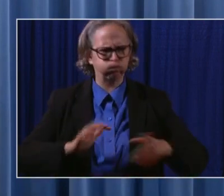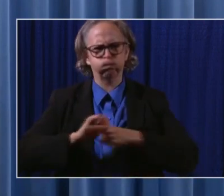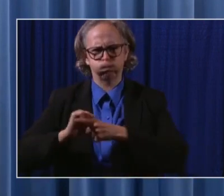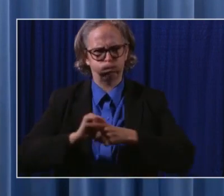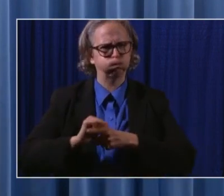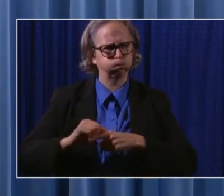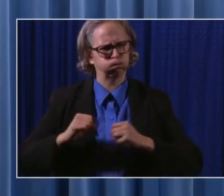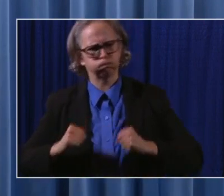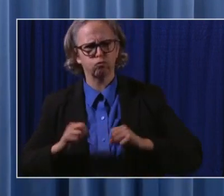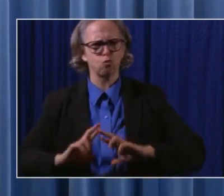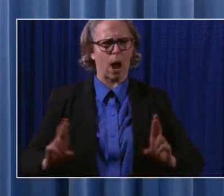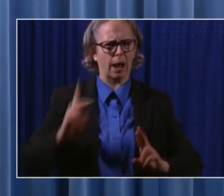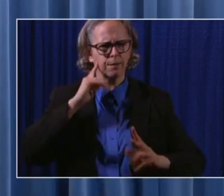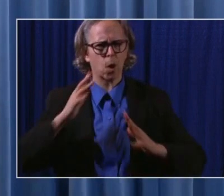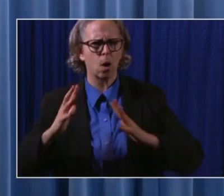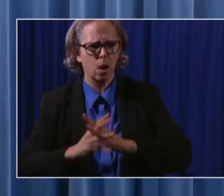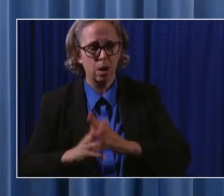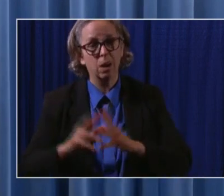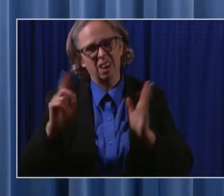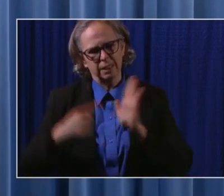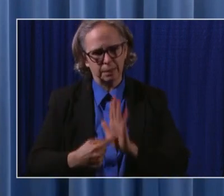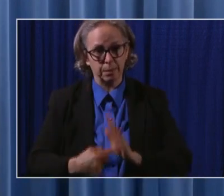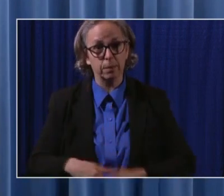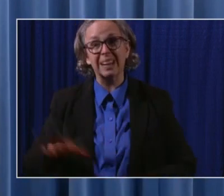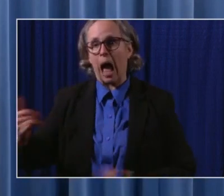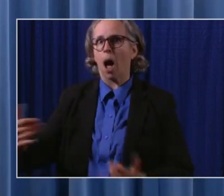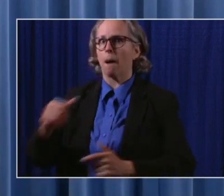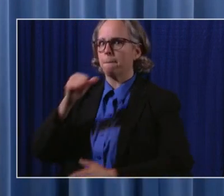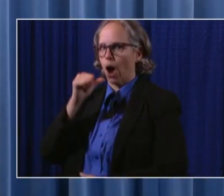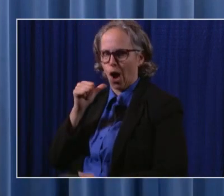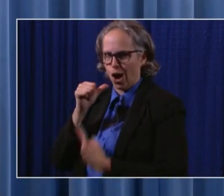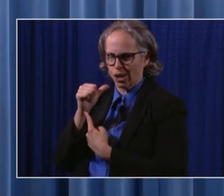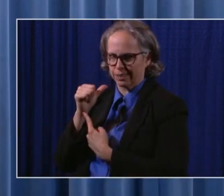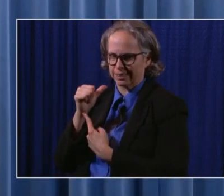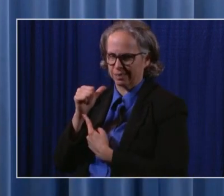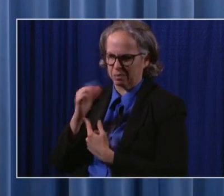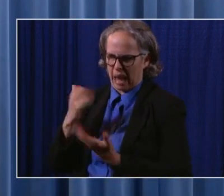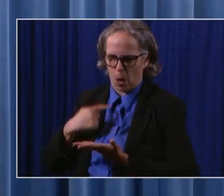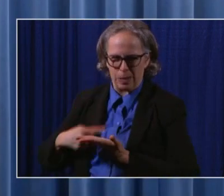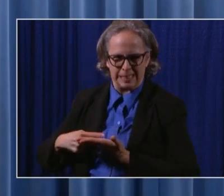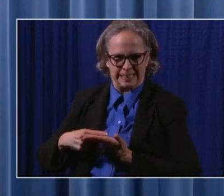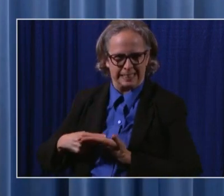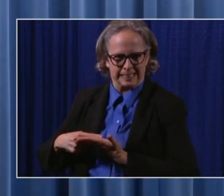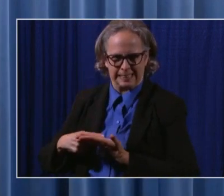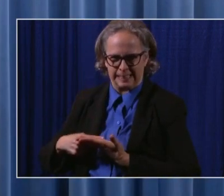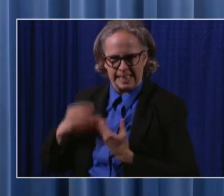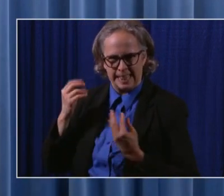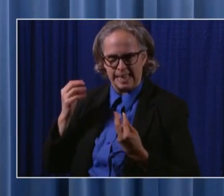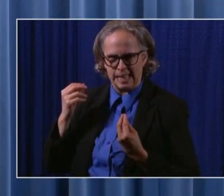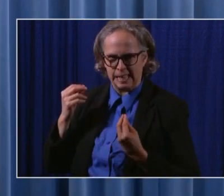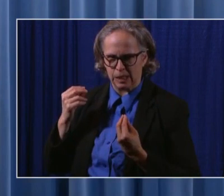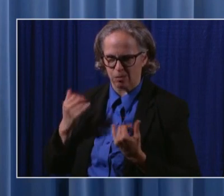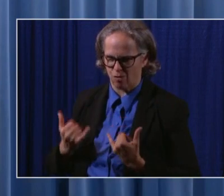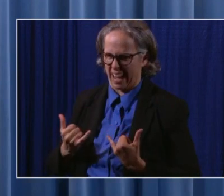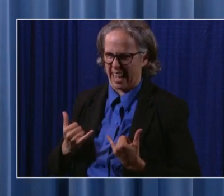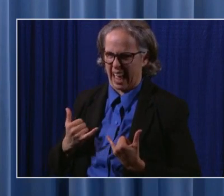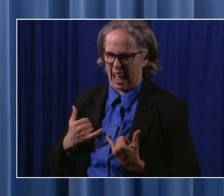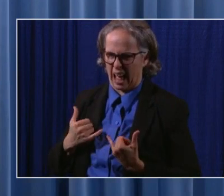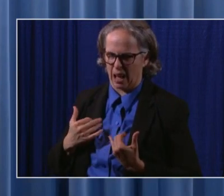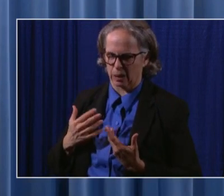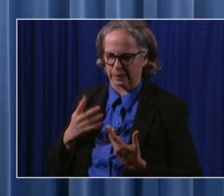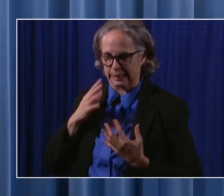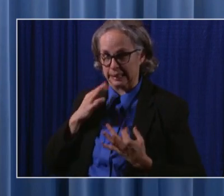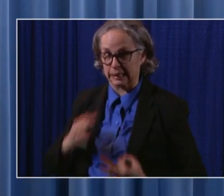bars, we are in the process of doing a deep dive on that. Frankly, what we're looking at is to determine